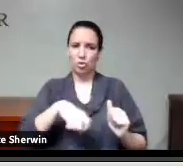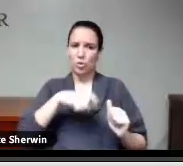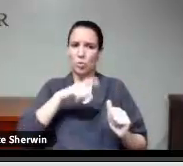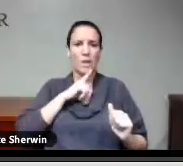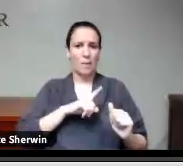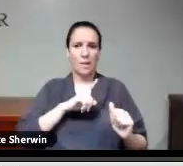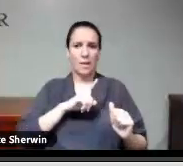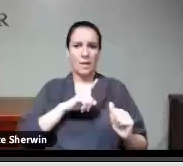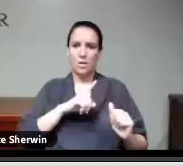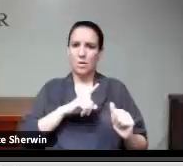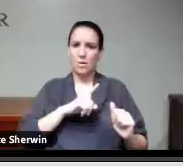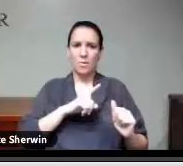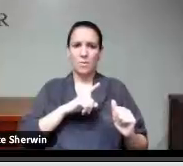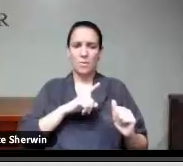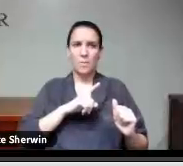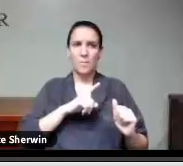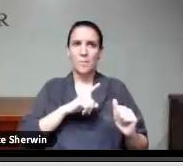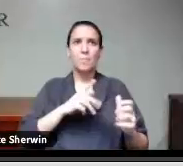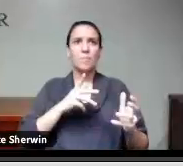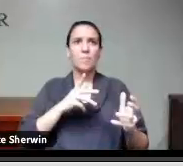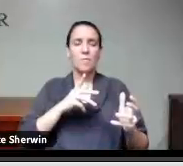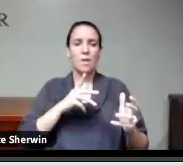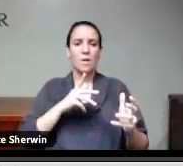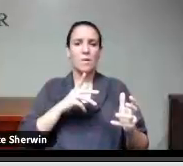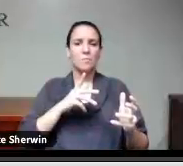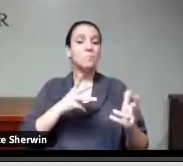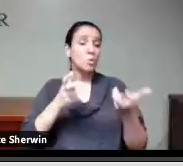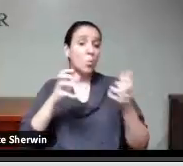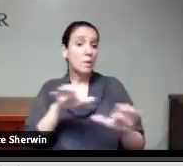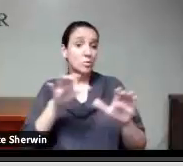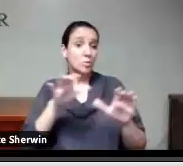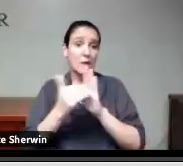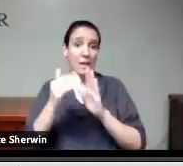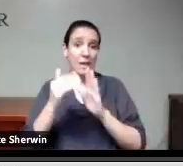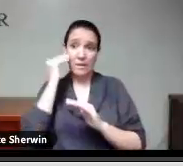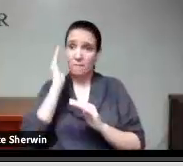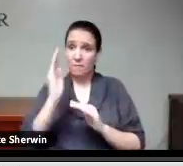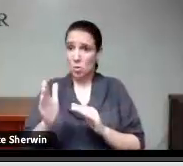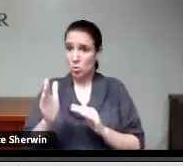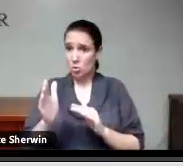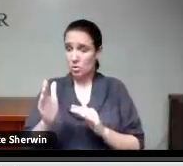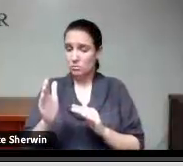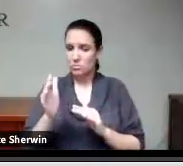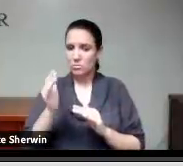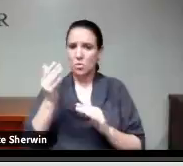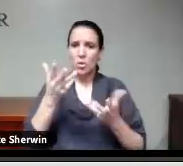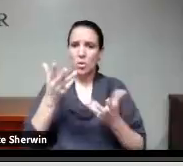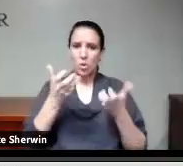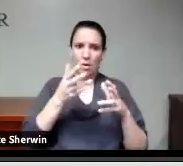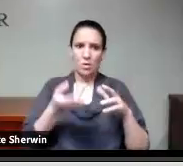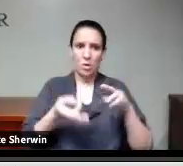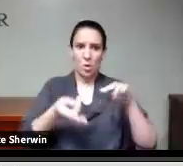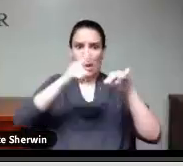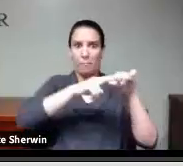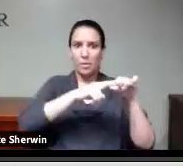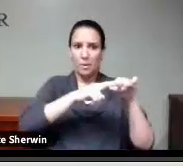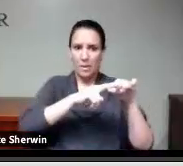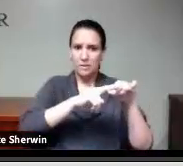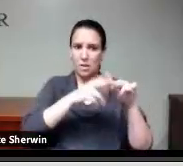fact that we are going to want to do something again in the future, that we will want to either build upon what it is that we've already